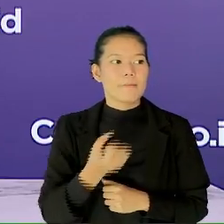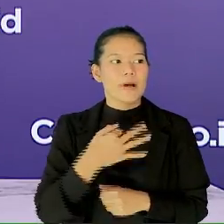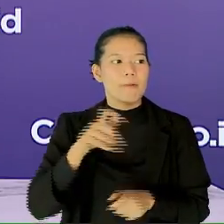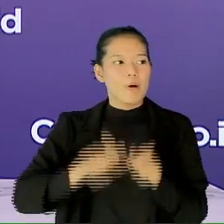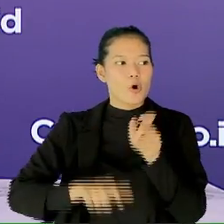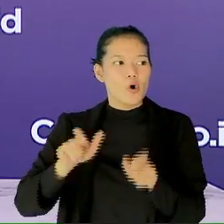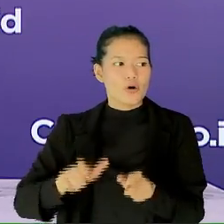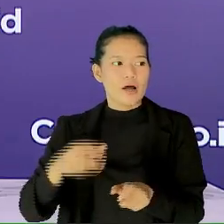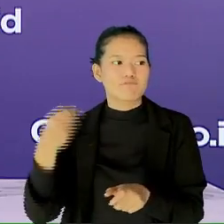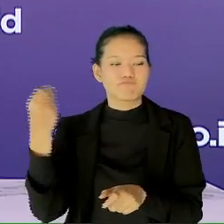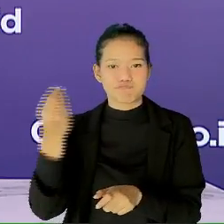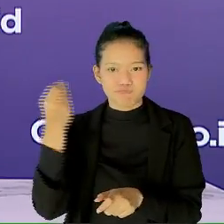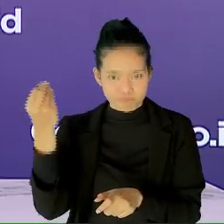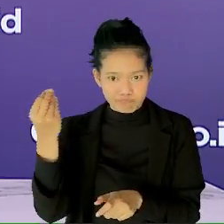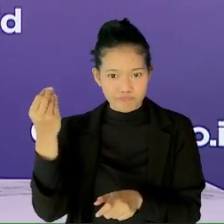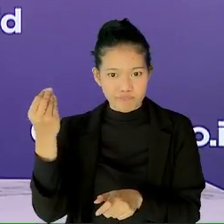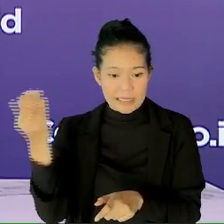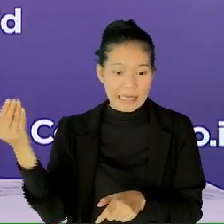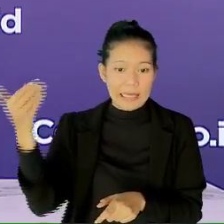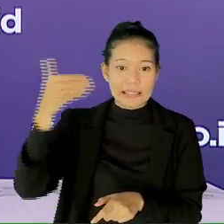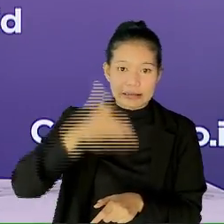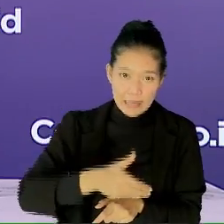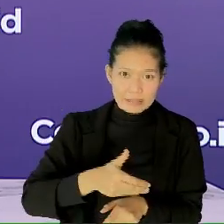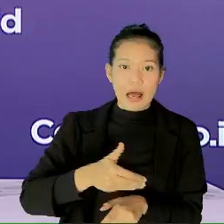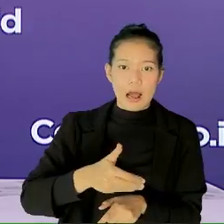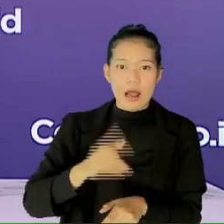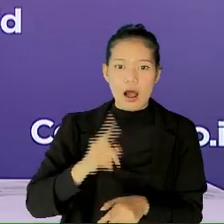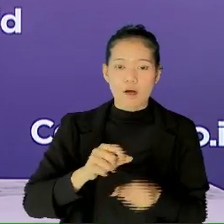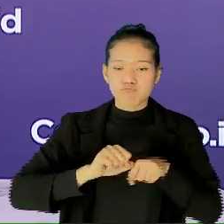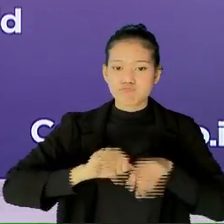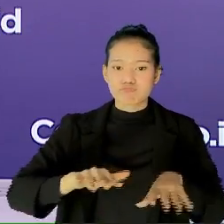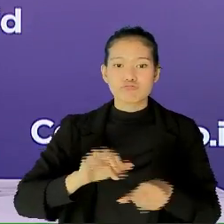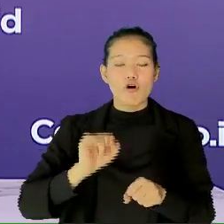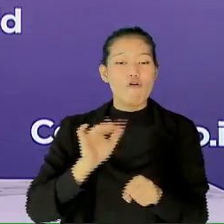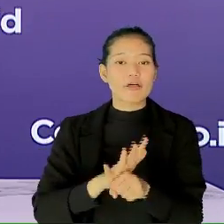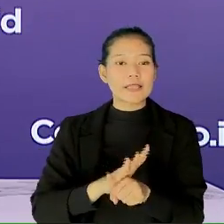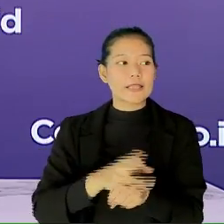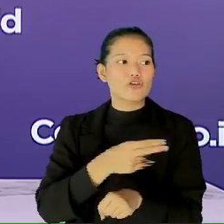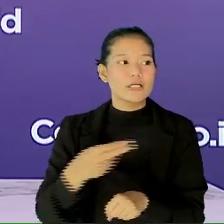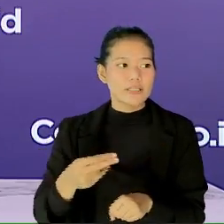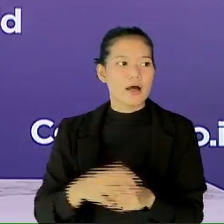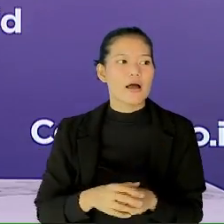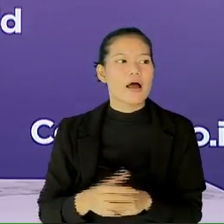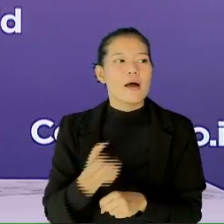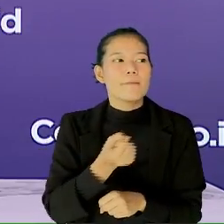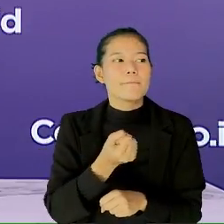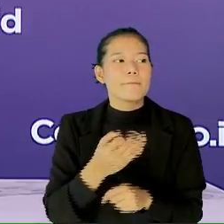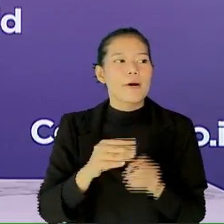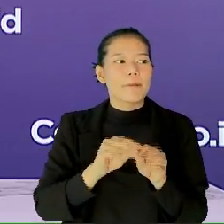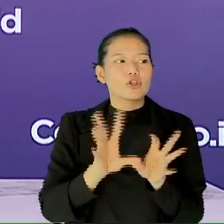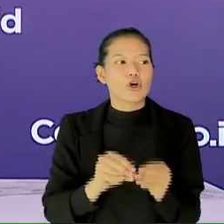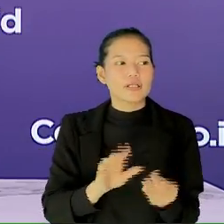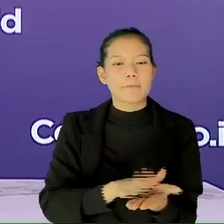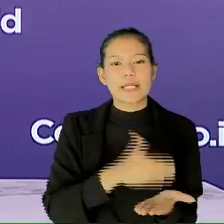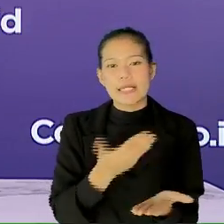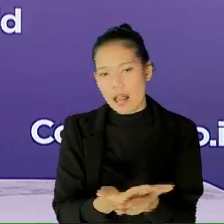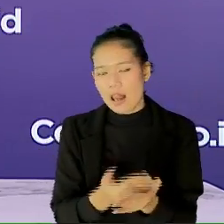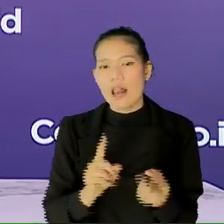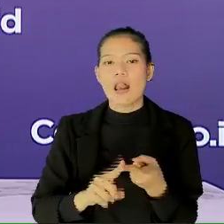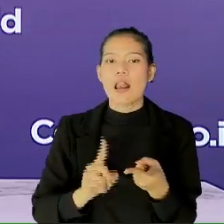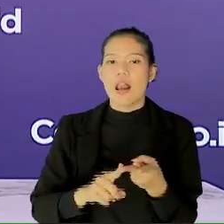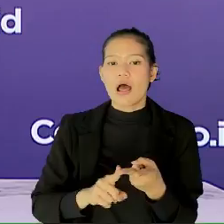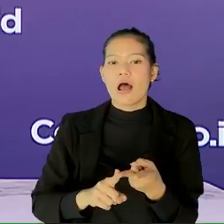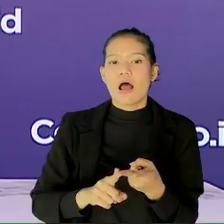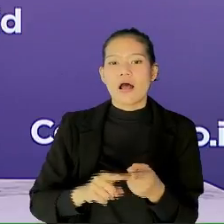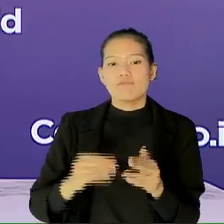have been exposed to COVID in Indonesia this year? Of these, how many have died, have recovered, and are still being treated?